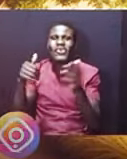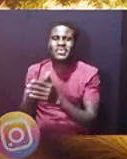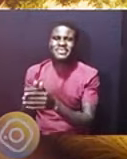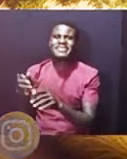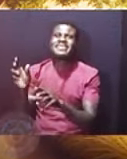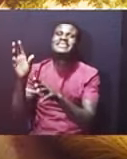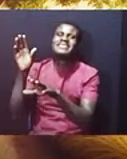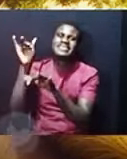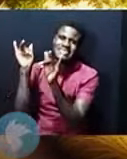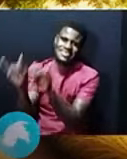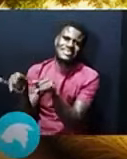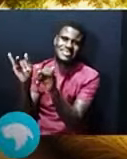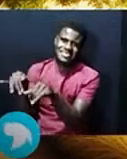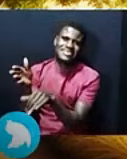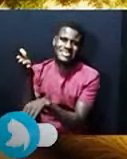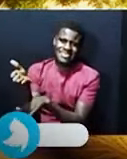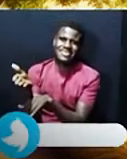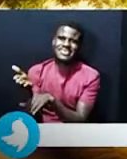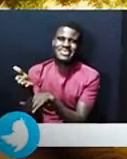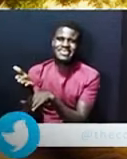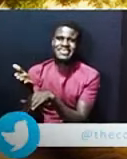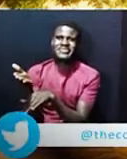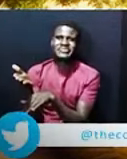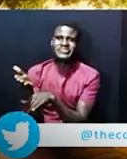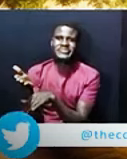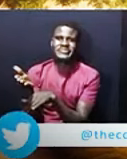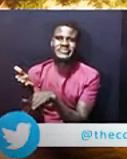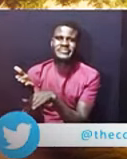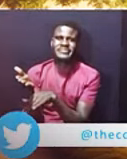birds. So, this is